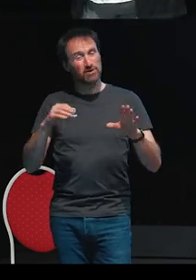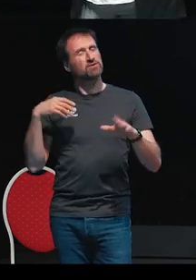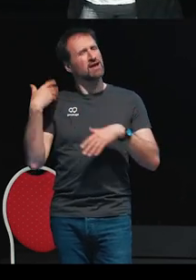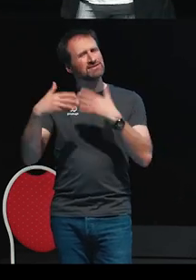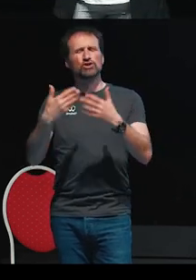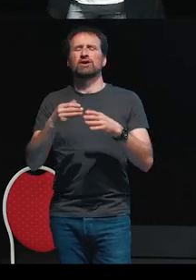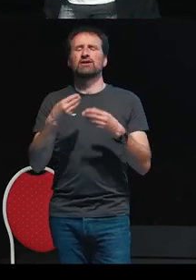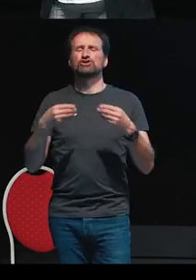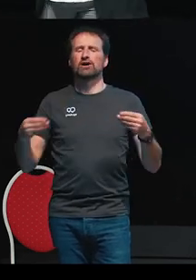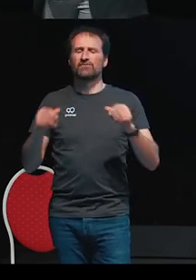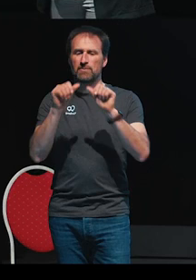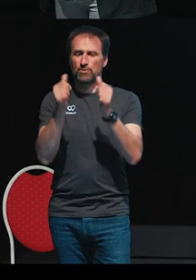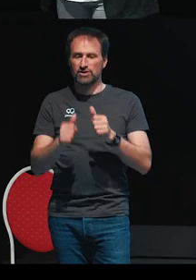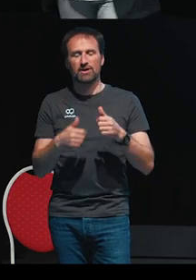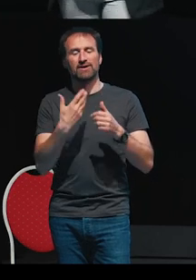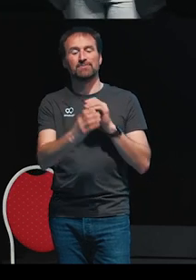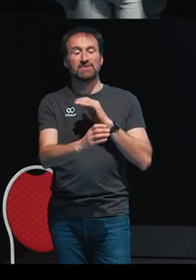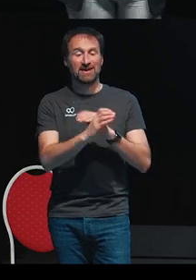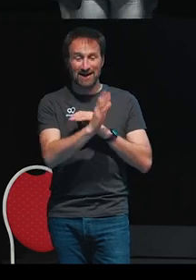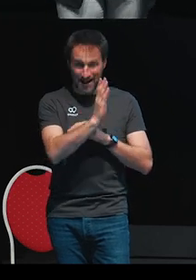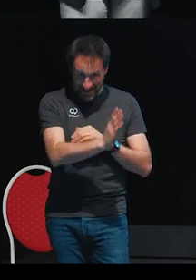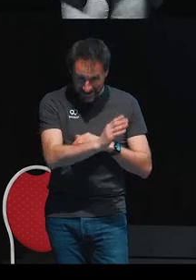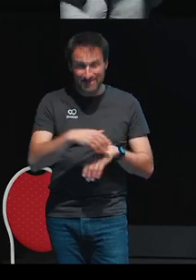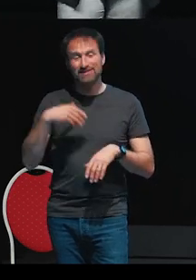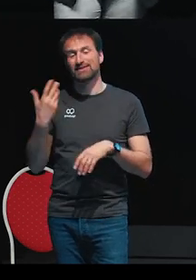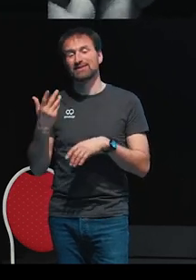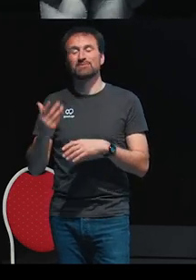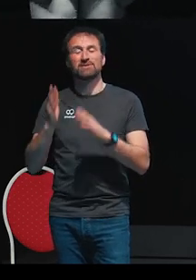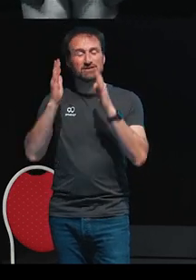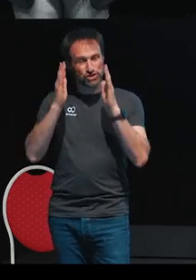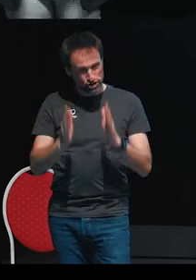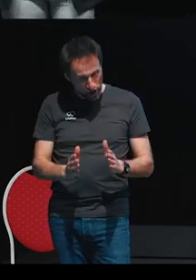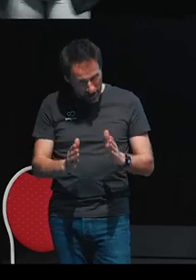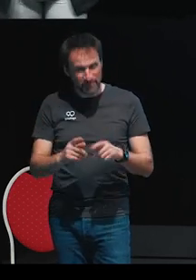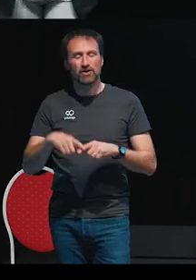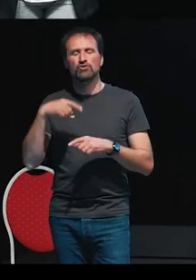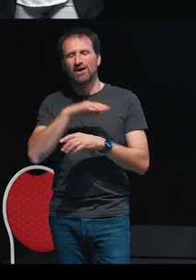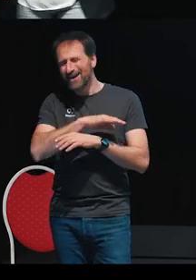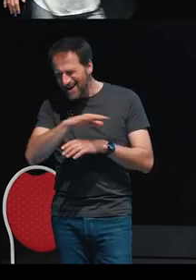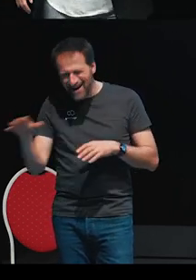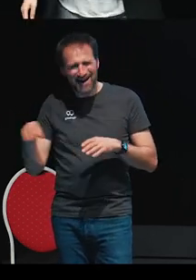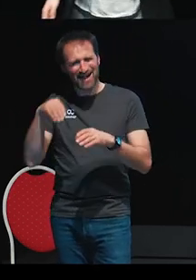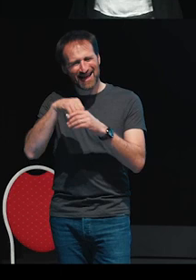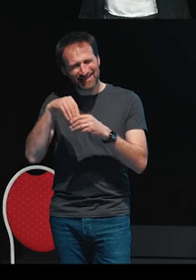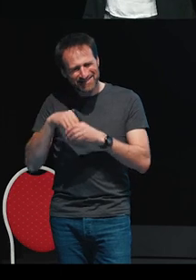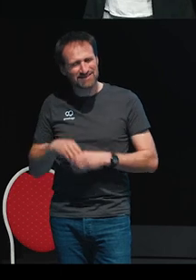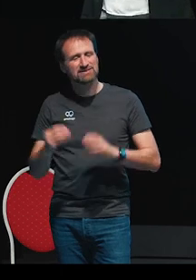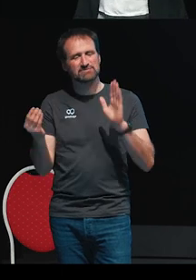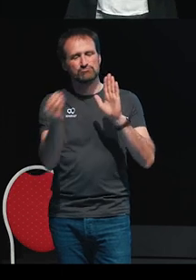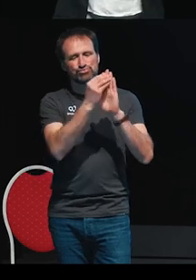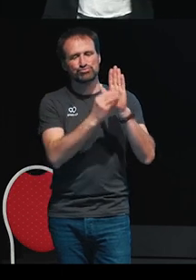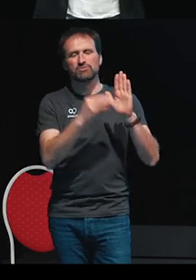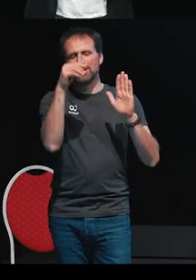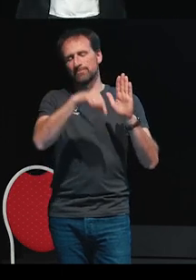you have a client, you have a server, and all of your entities are saved in the database. And you have